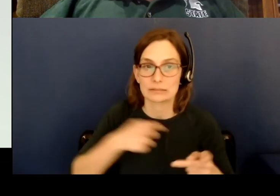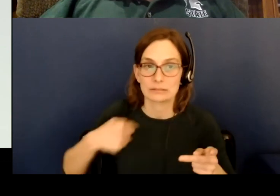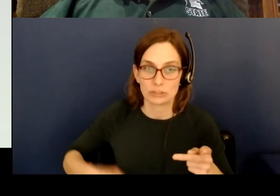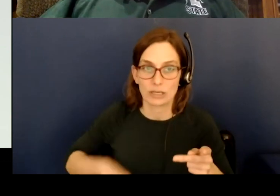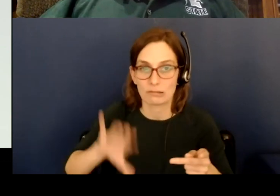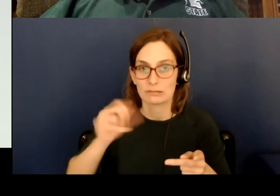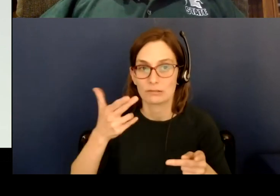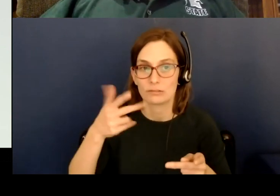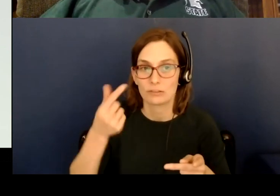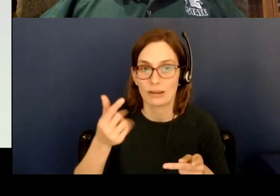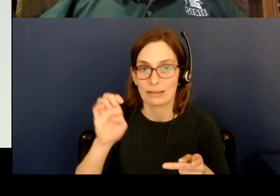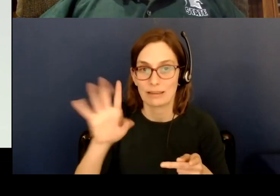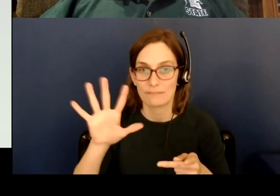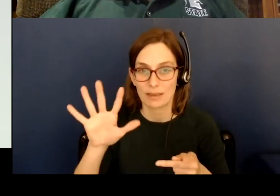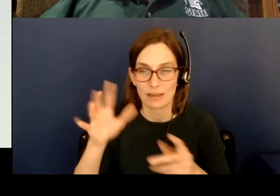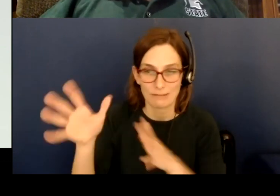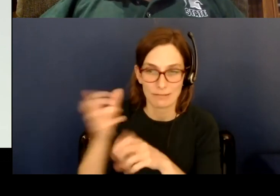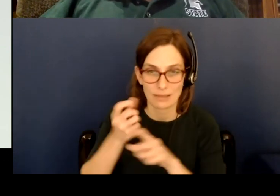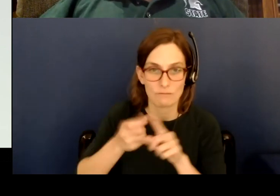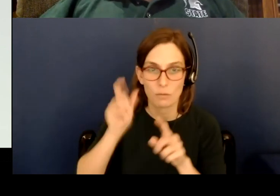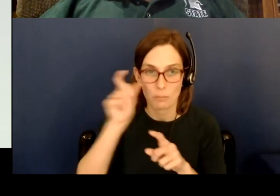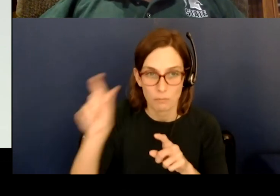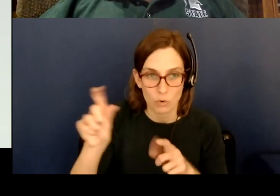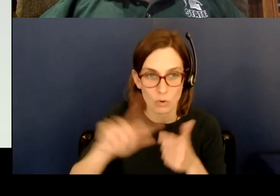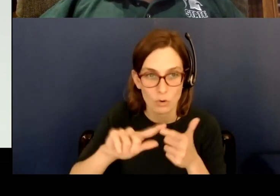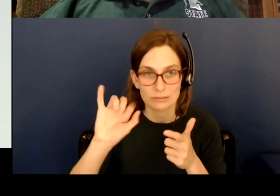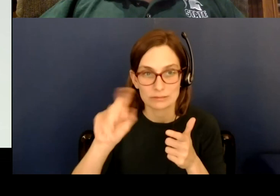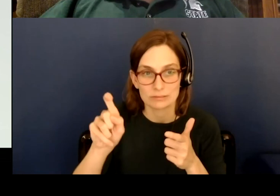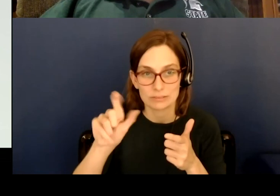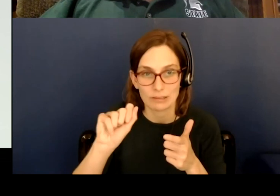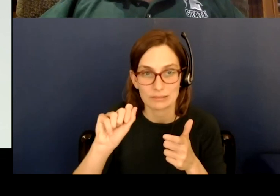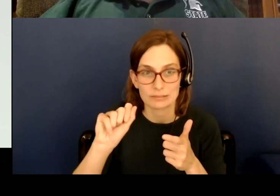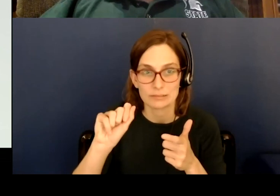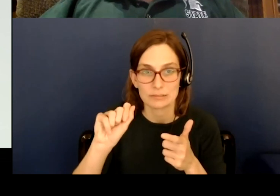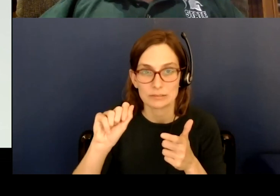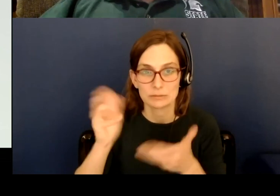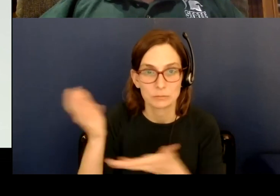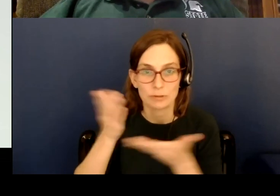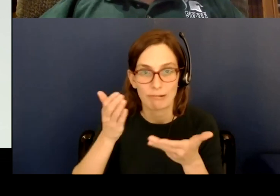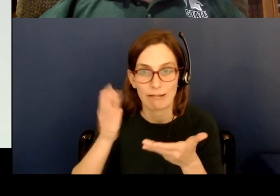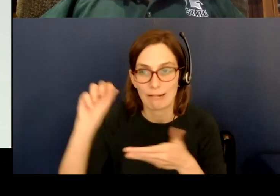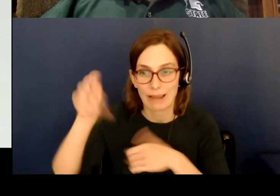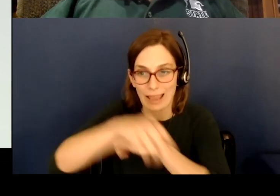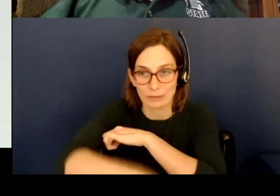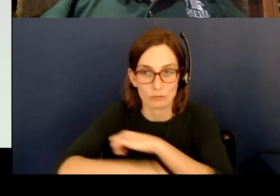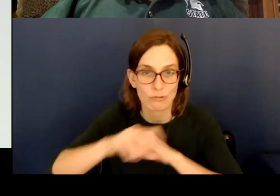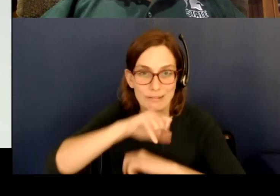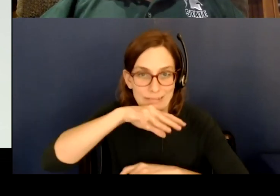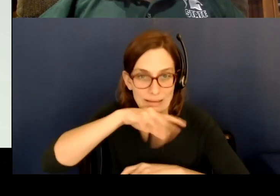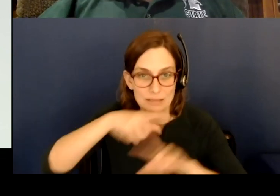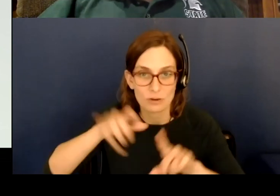from the moon. Japan's Hayabusa 2 is bringing asteroid dust from Ryugu. And